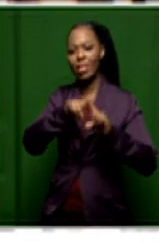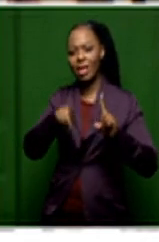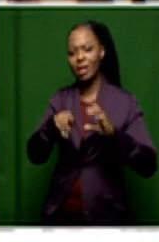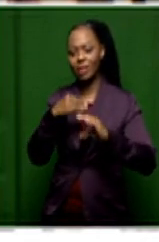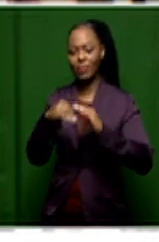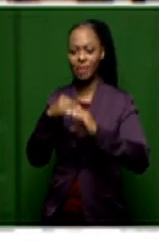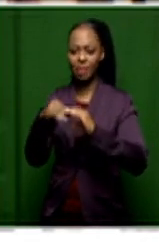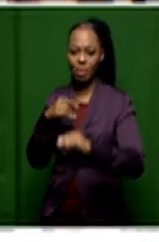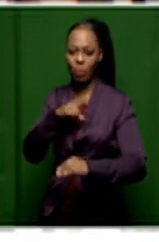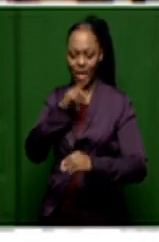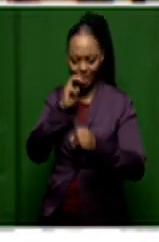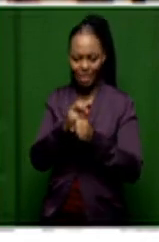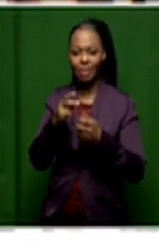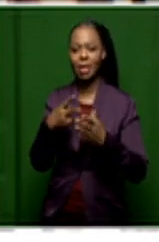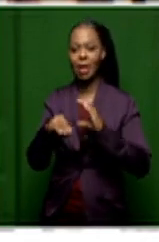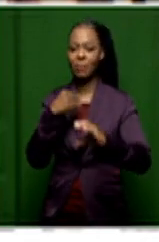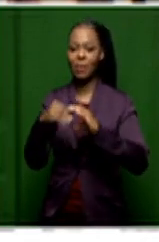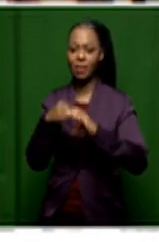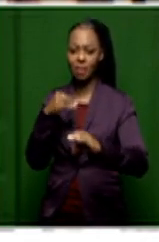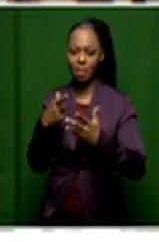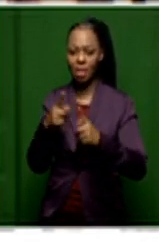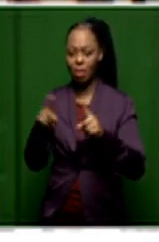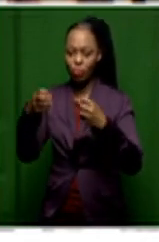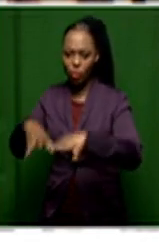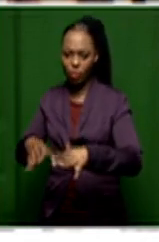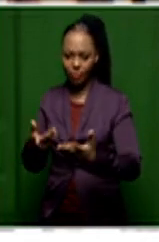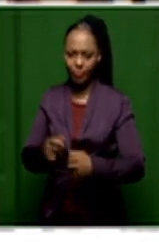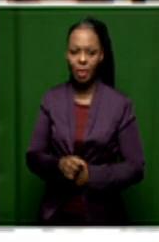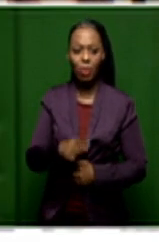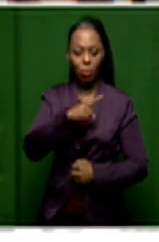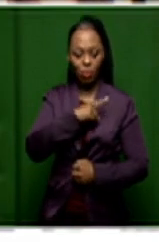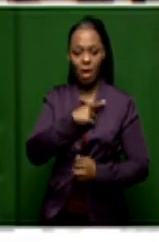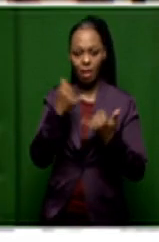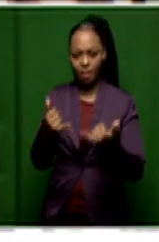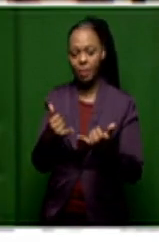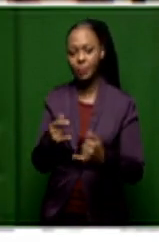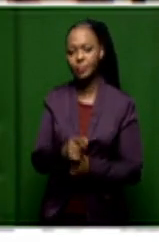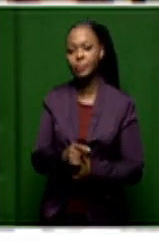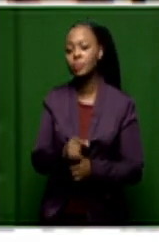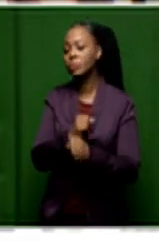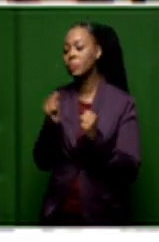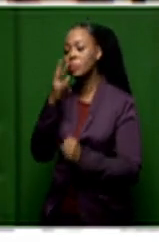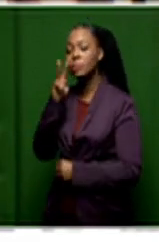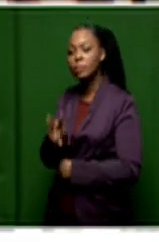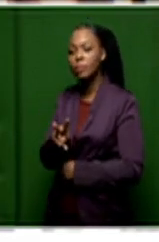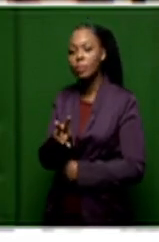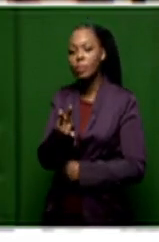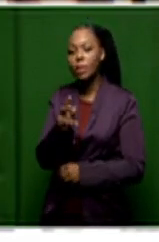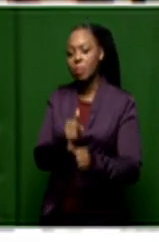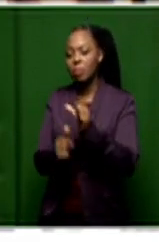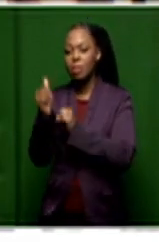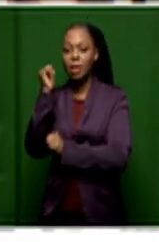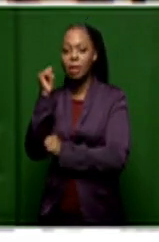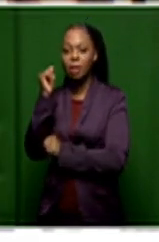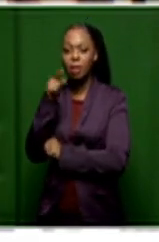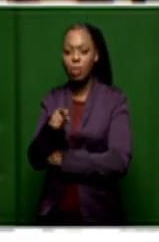the longer-term future to produce the goods and services that are needed, we will not see a return to the kind of